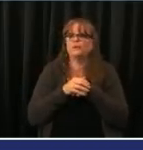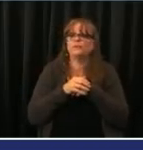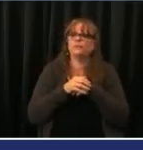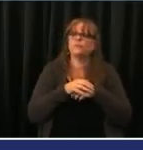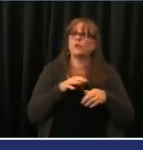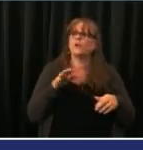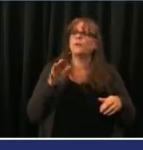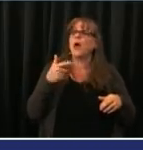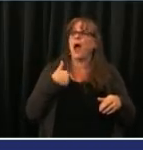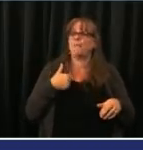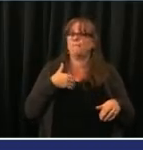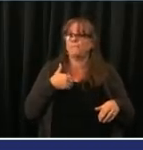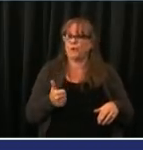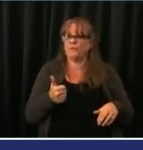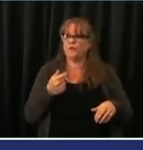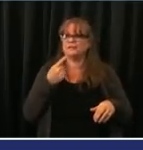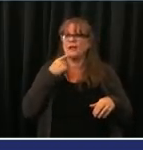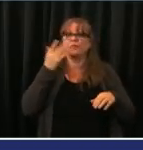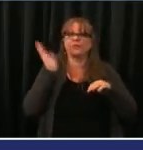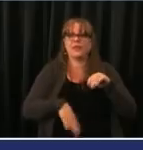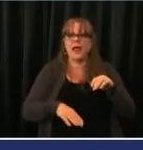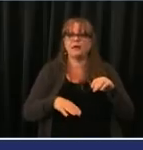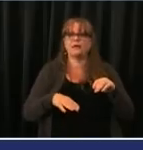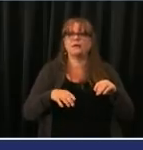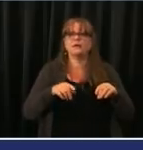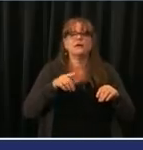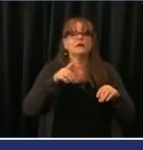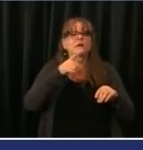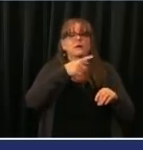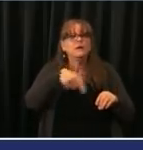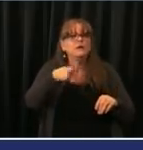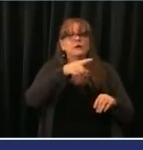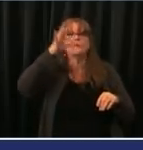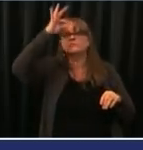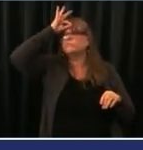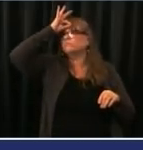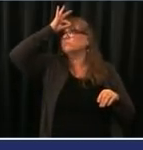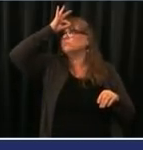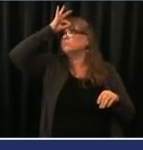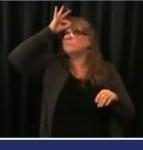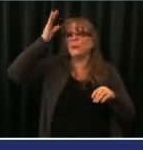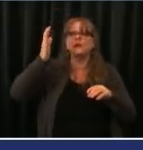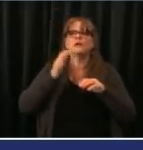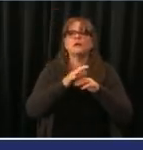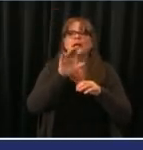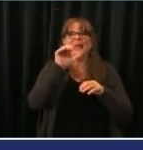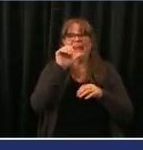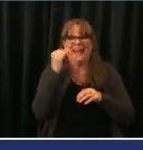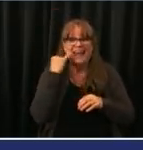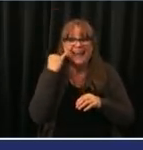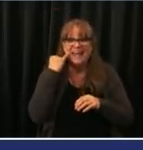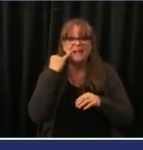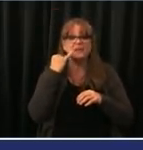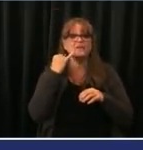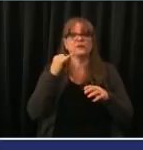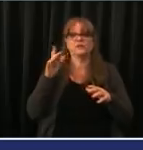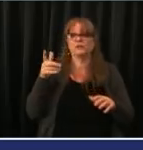sort of de facto not. So we're trying to align this in a way where if it's your turn, and by the way, when it is your turn, get the